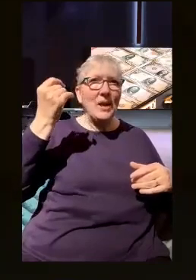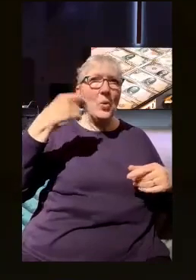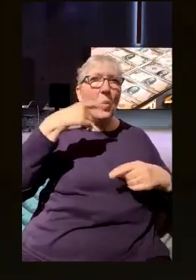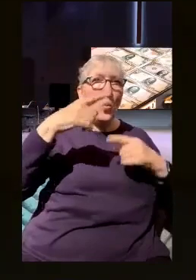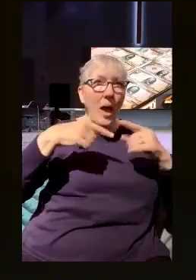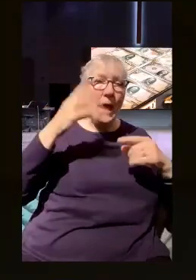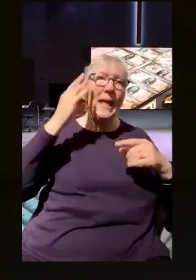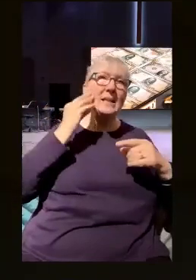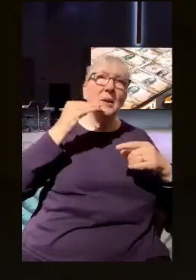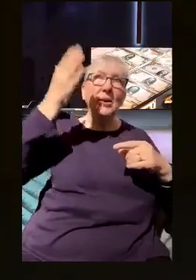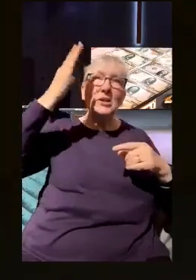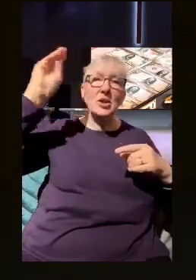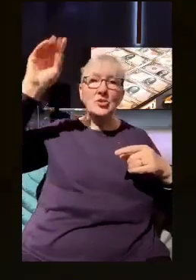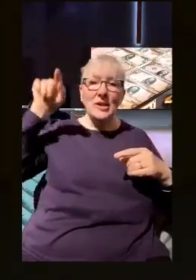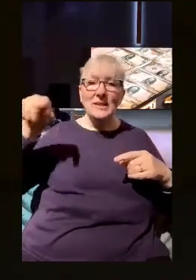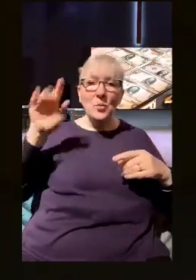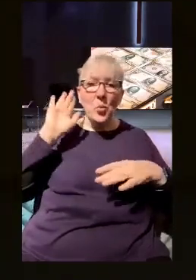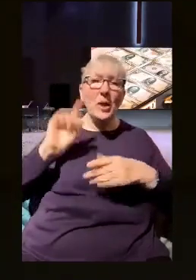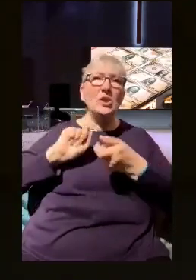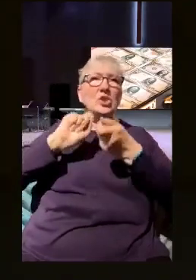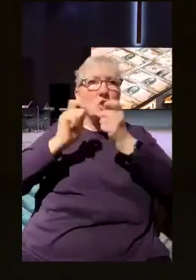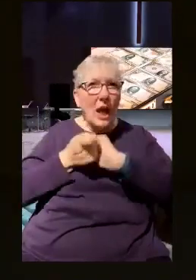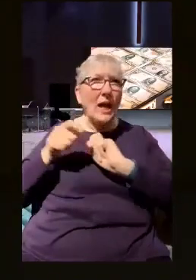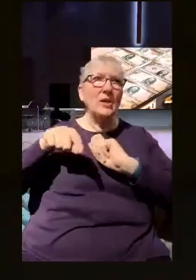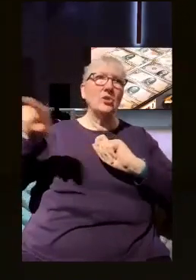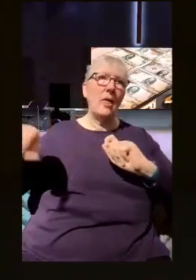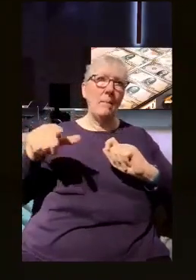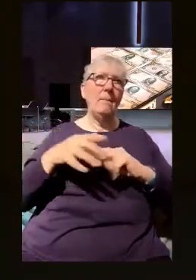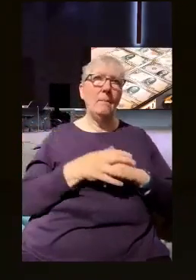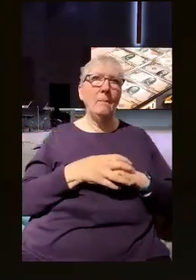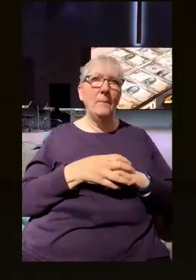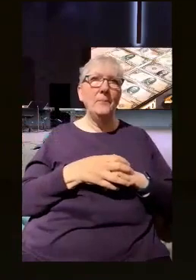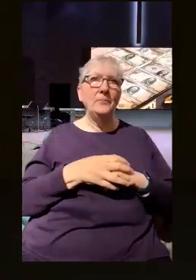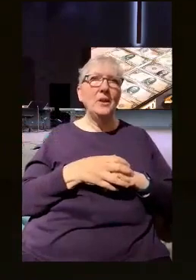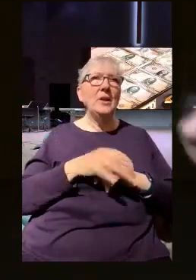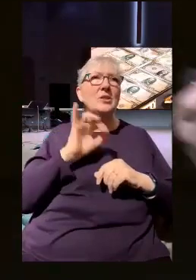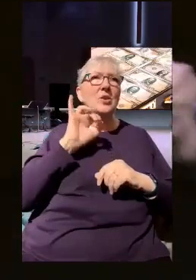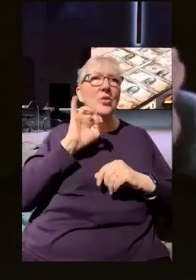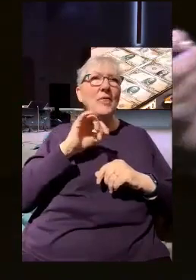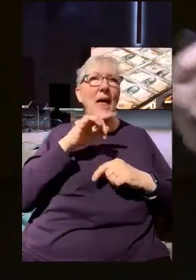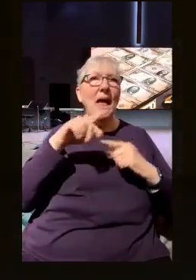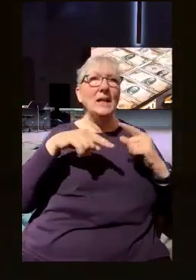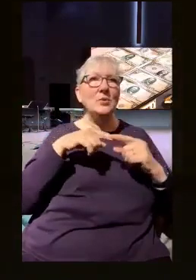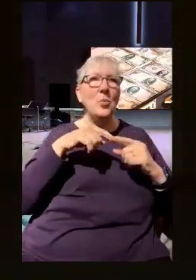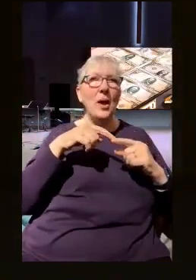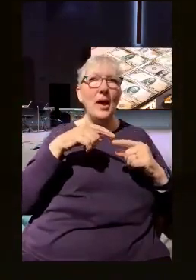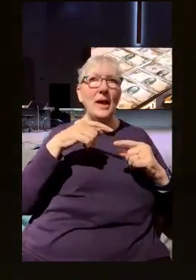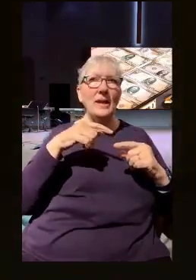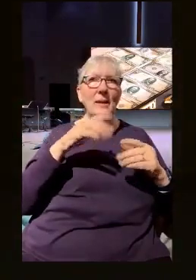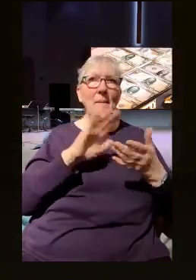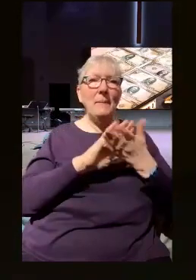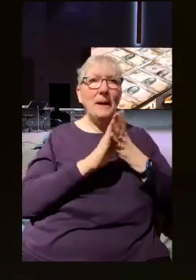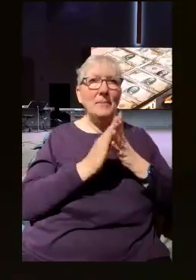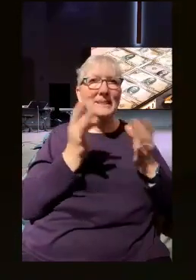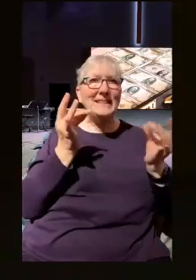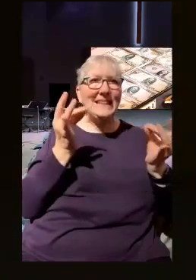and understand it. So this is where things get really tricky for us, because some of us really know that we need God's